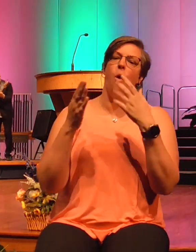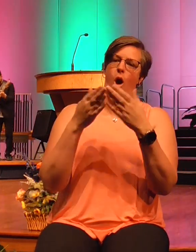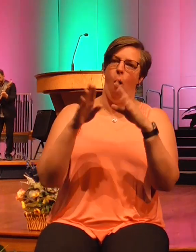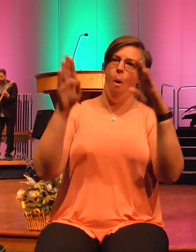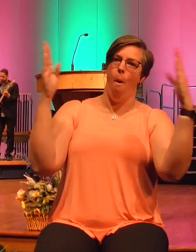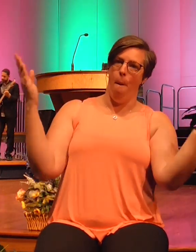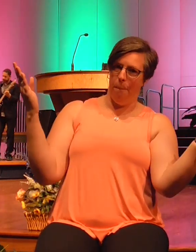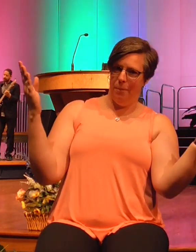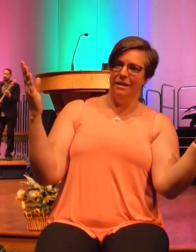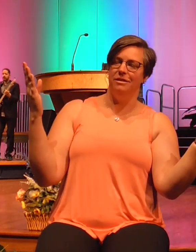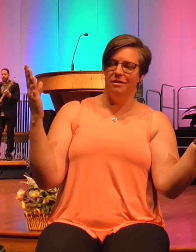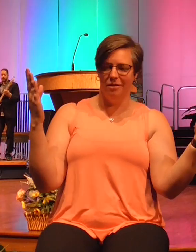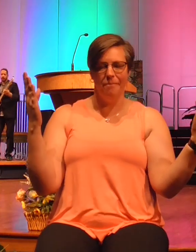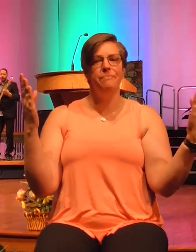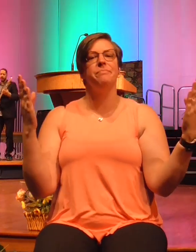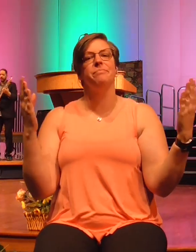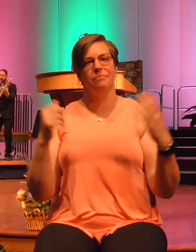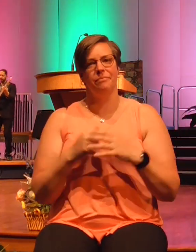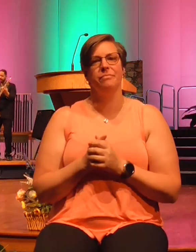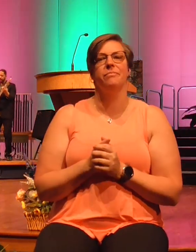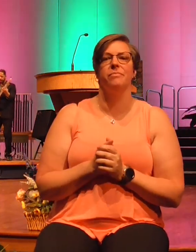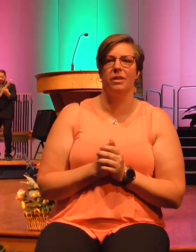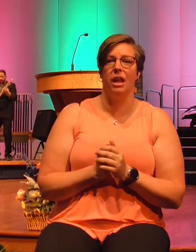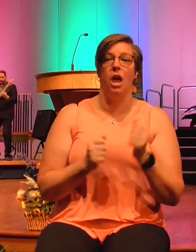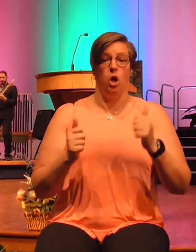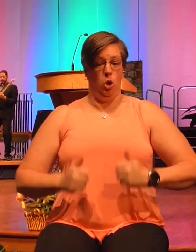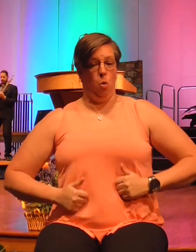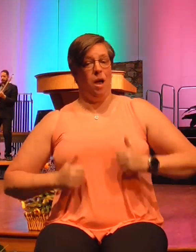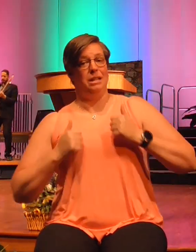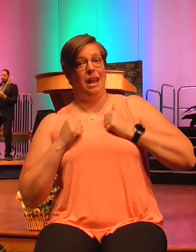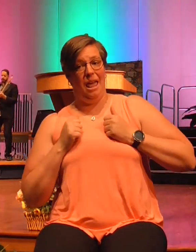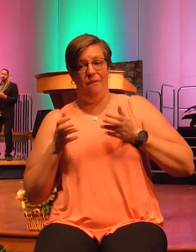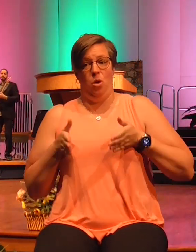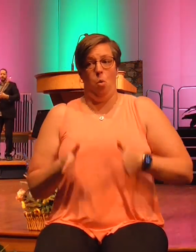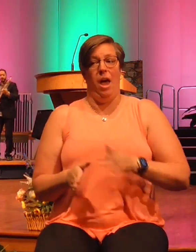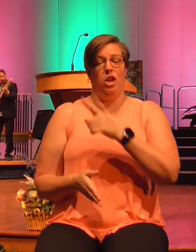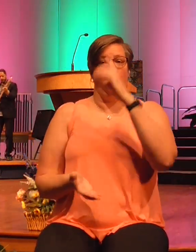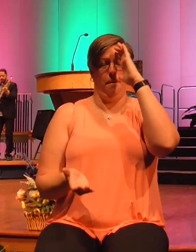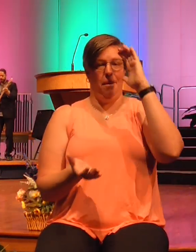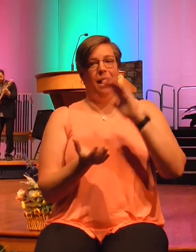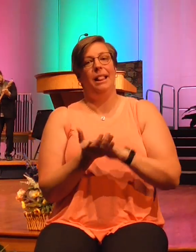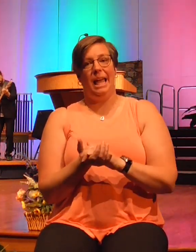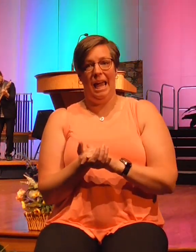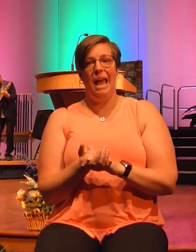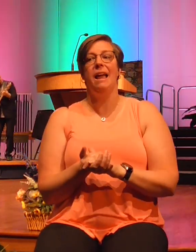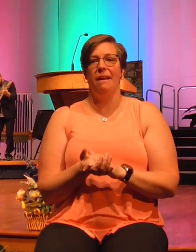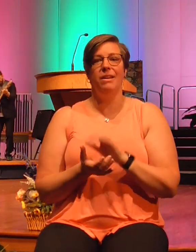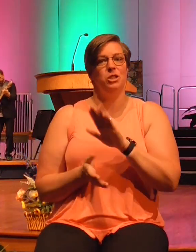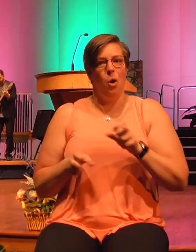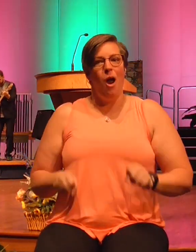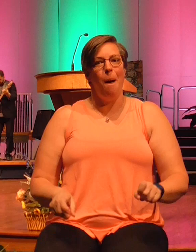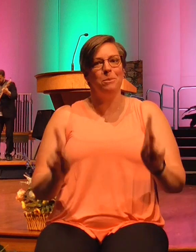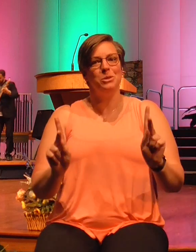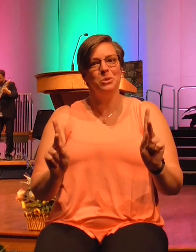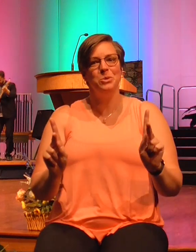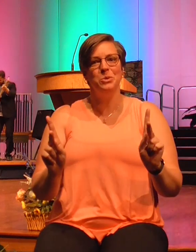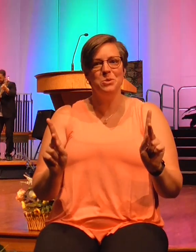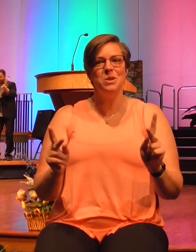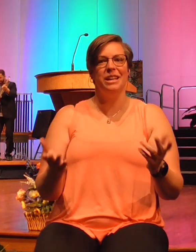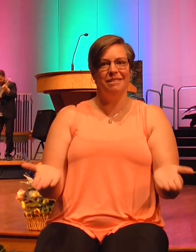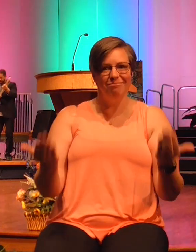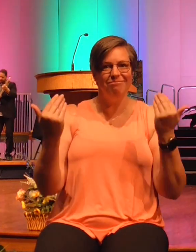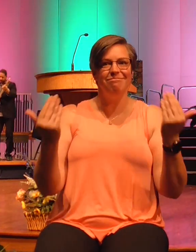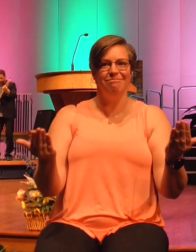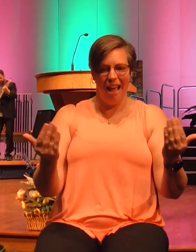open door to live the way that you believe. This is your opportunity to let